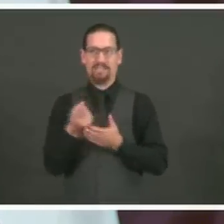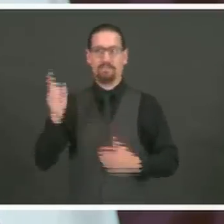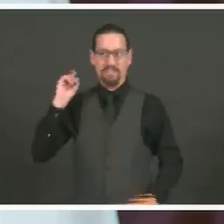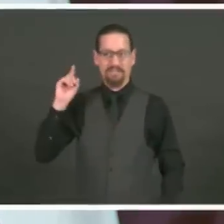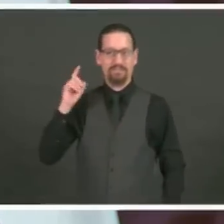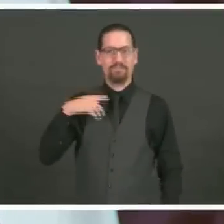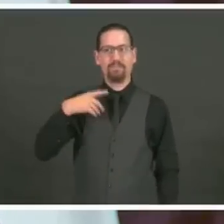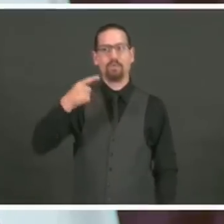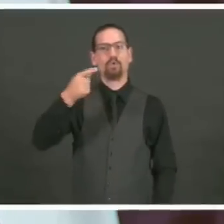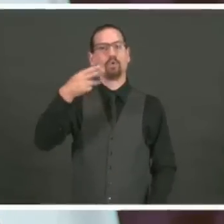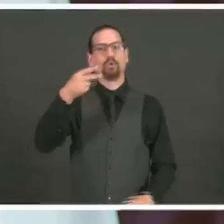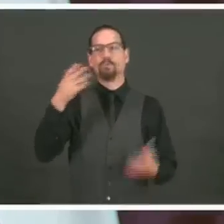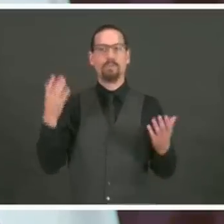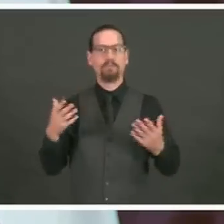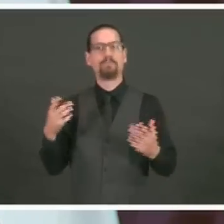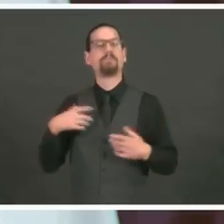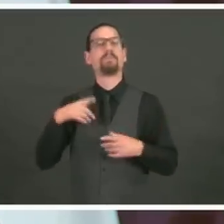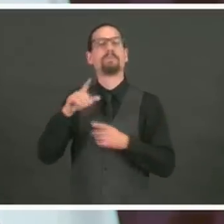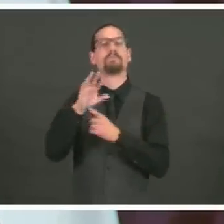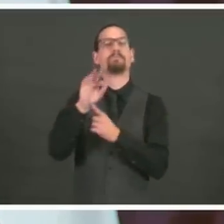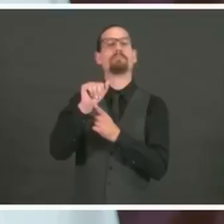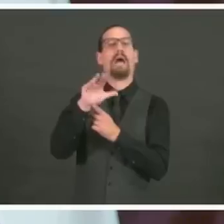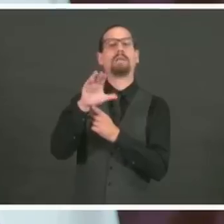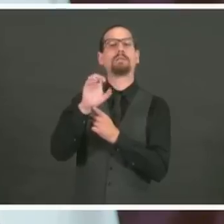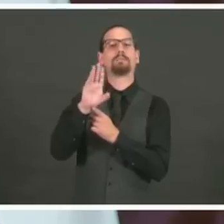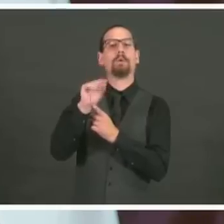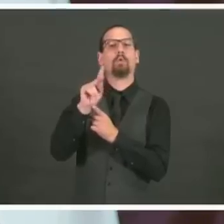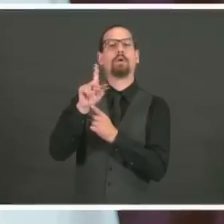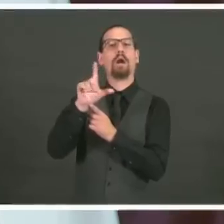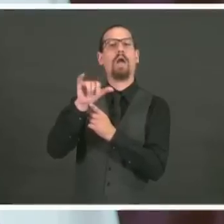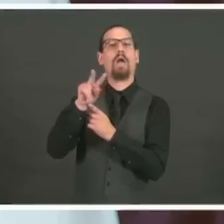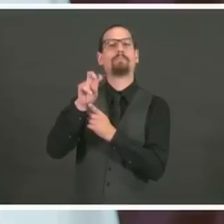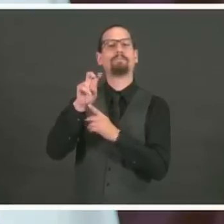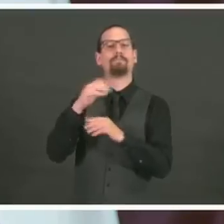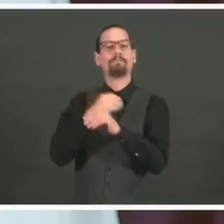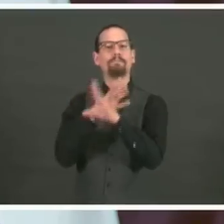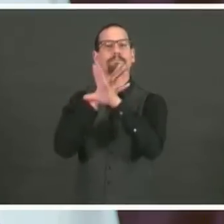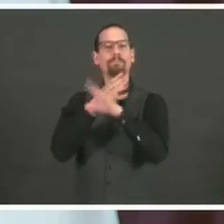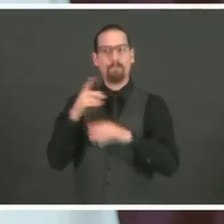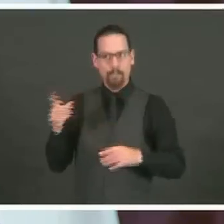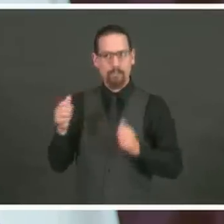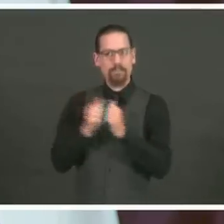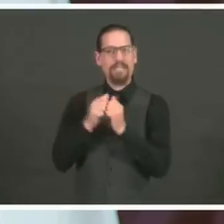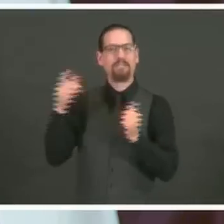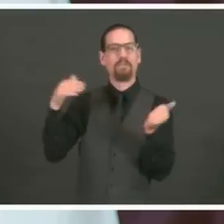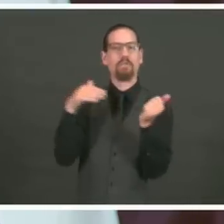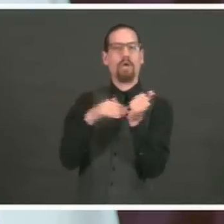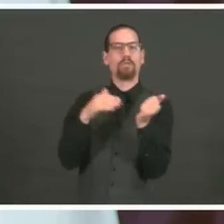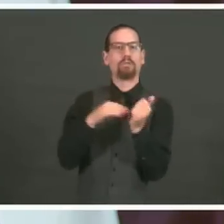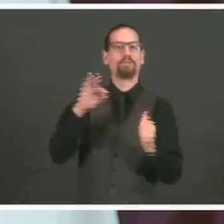the live Facebook session, and he said something that really stuck